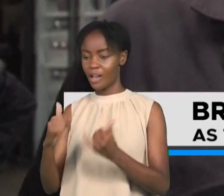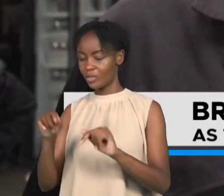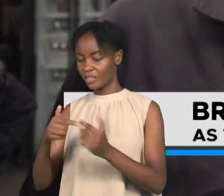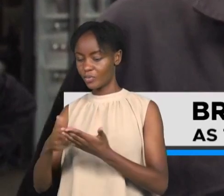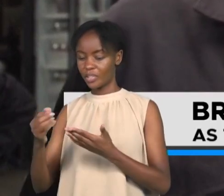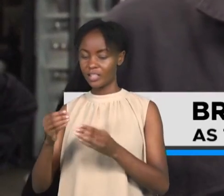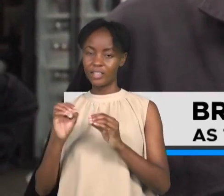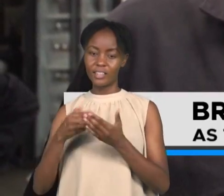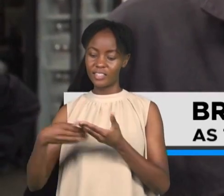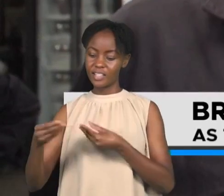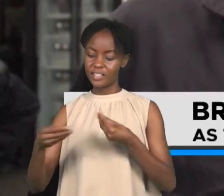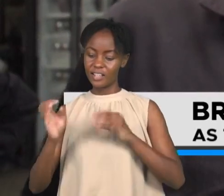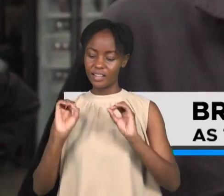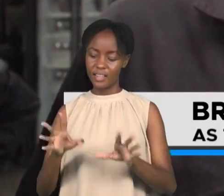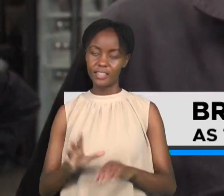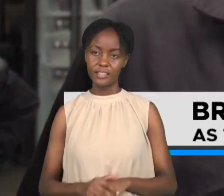all.